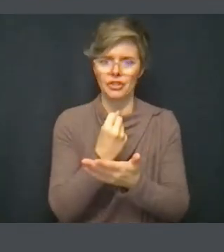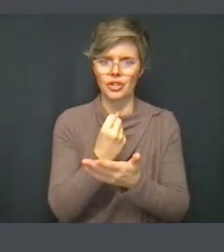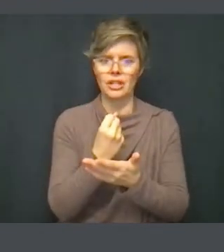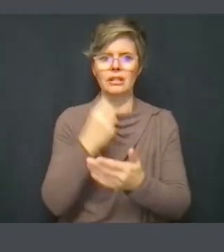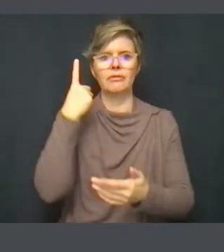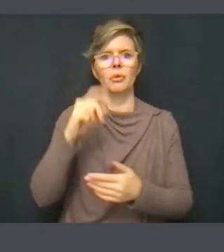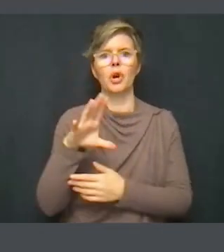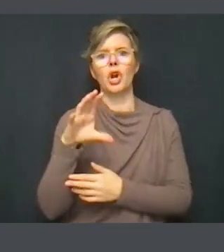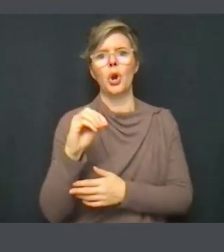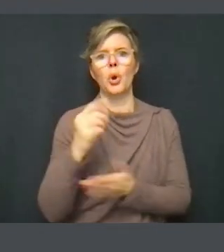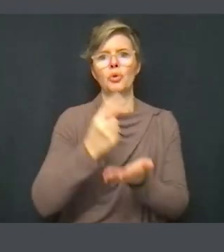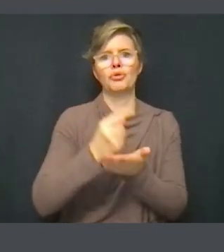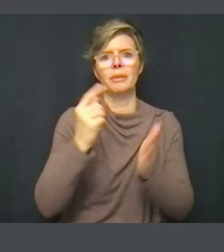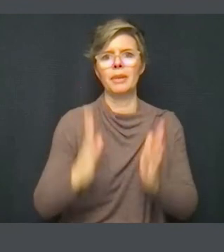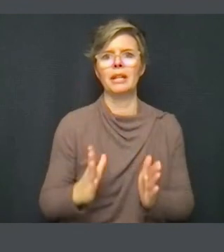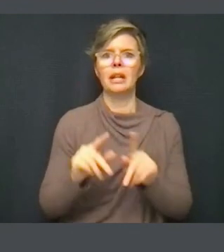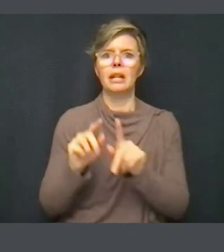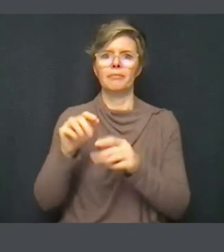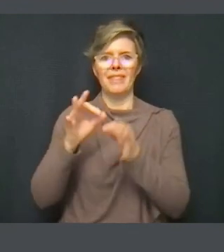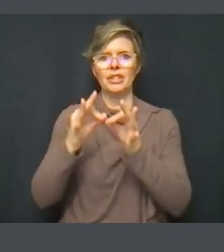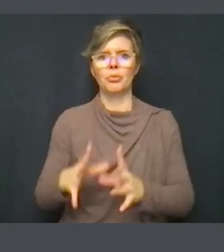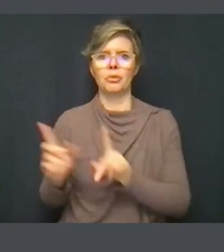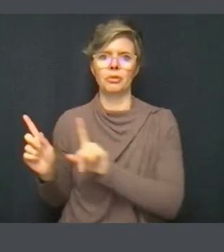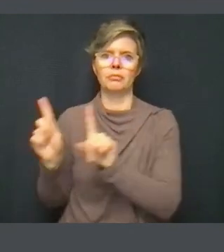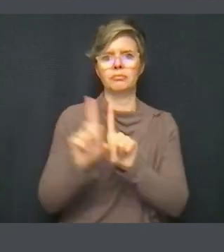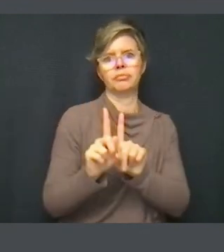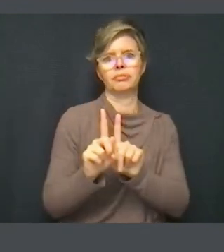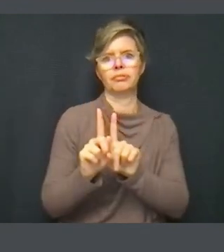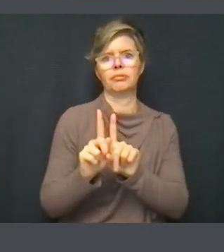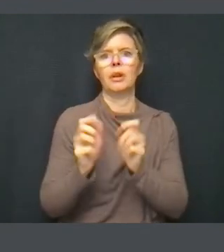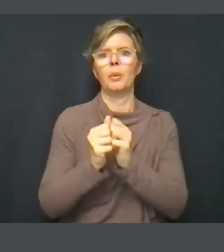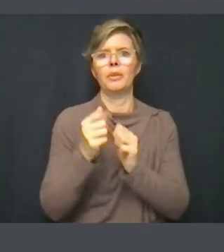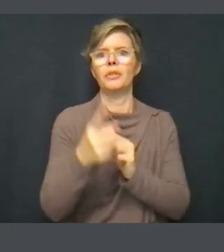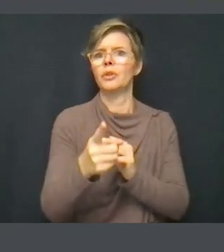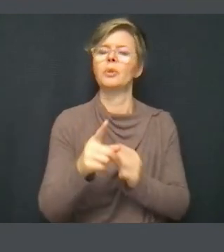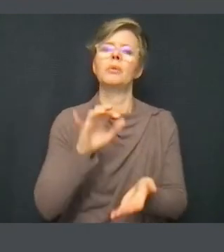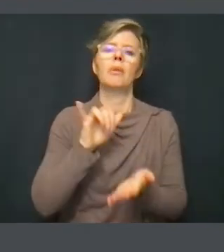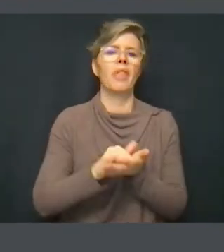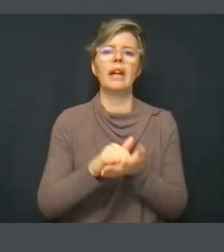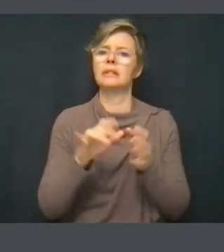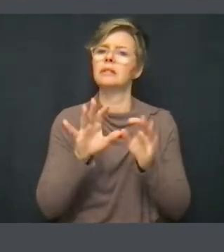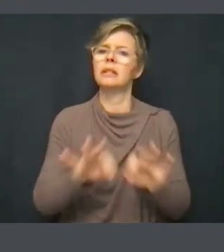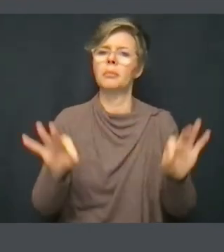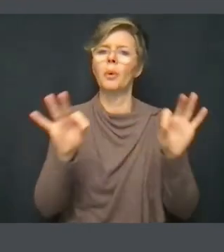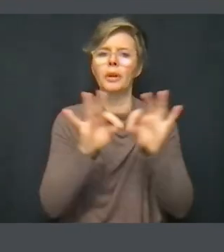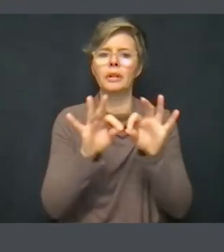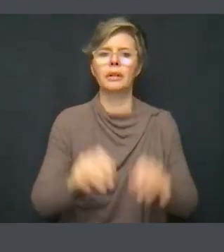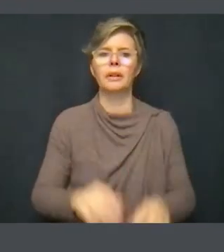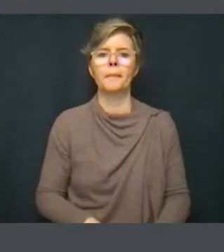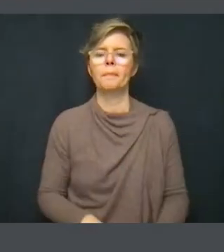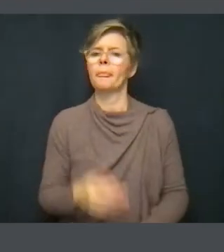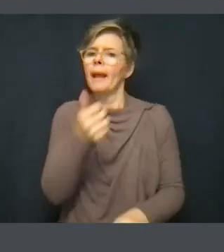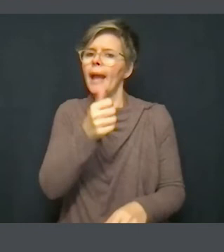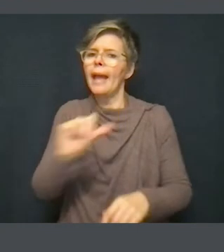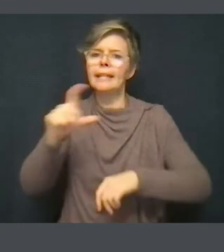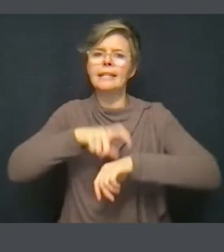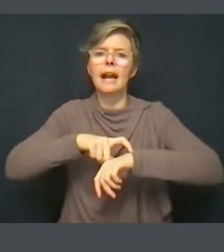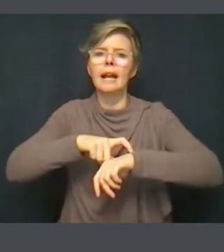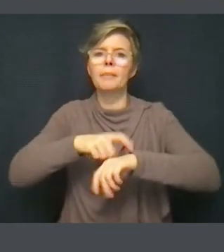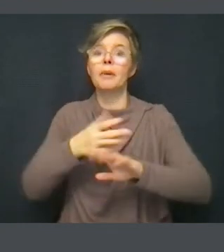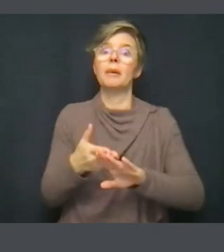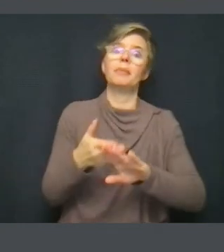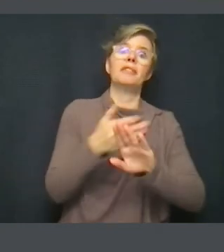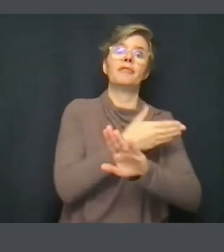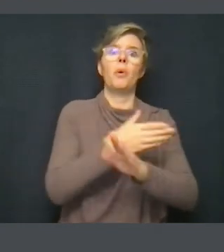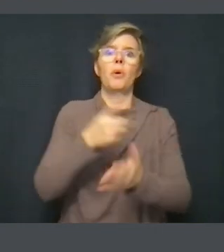The interpreters are with you. And this is a framework that's highly recommended, which is whenever possible, before the actual therapy session,